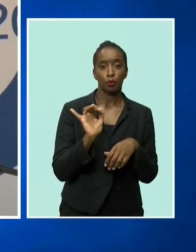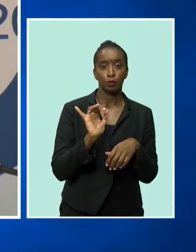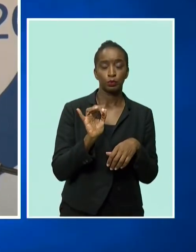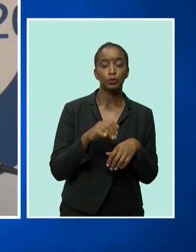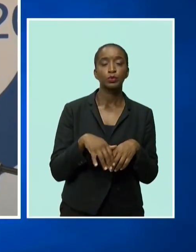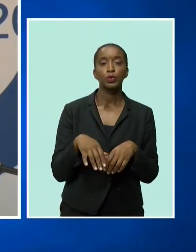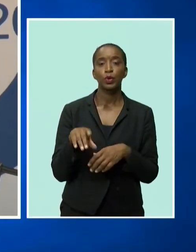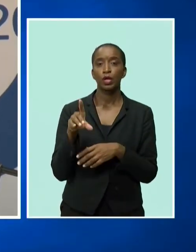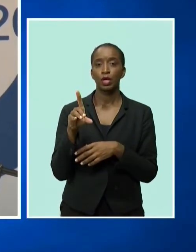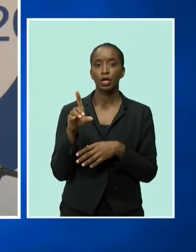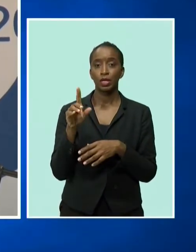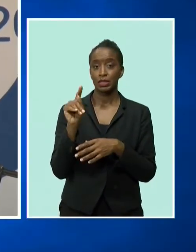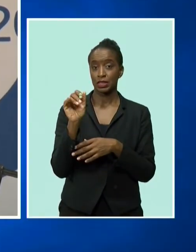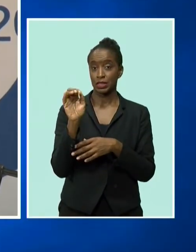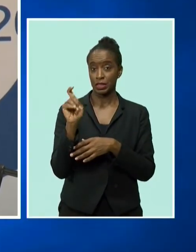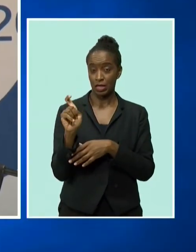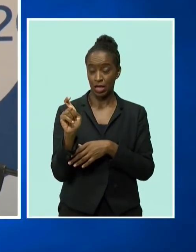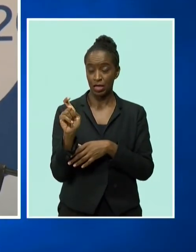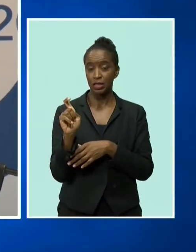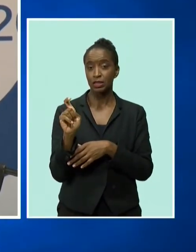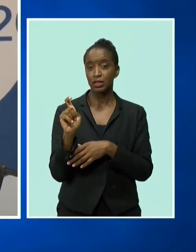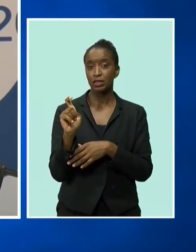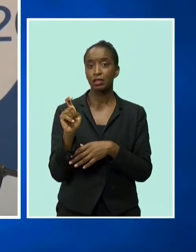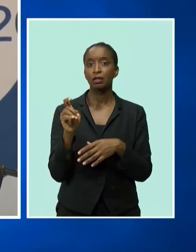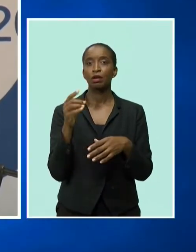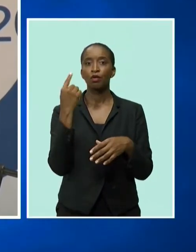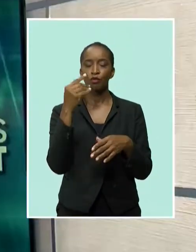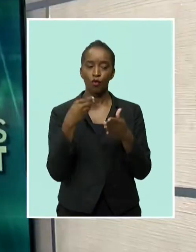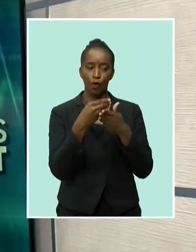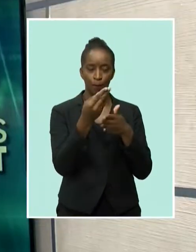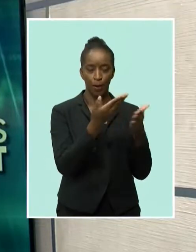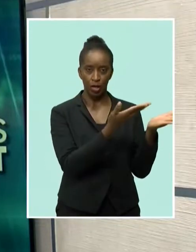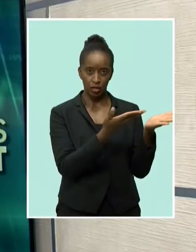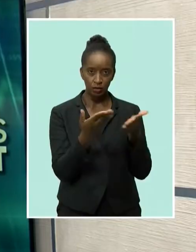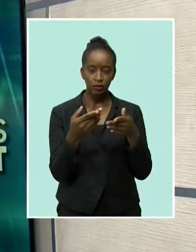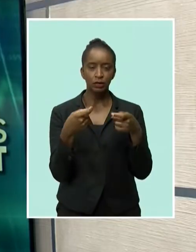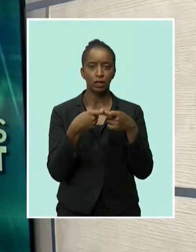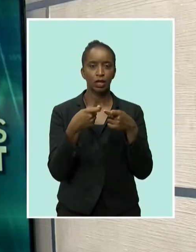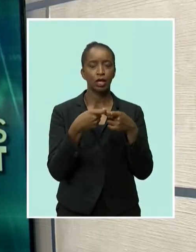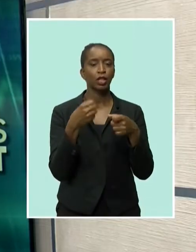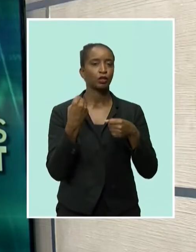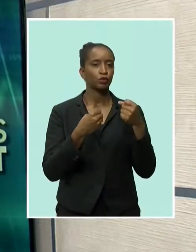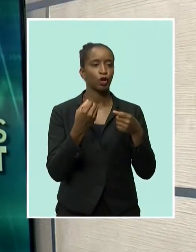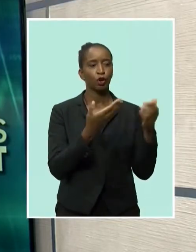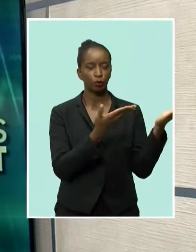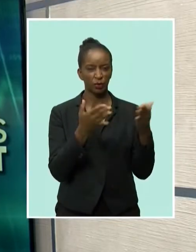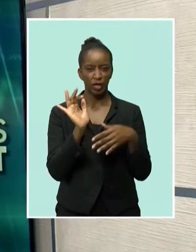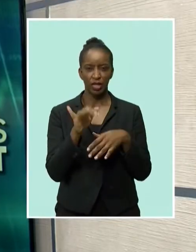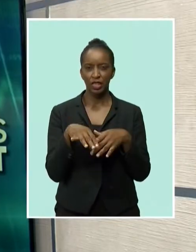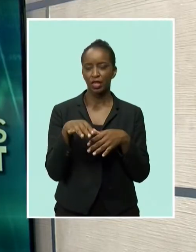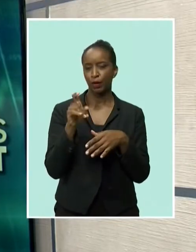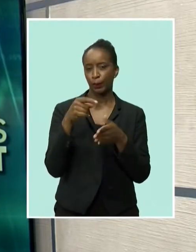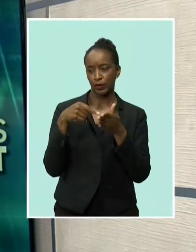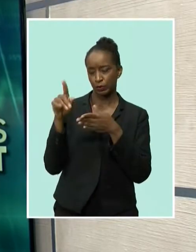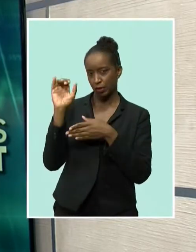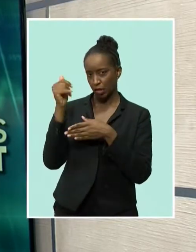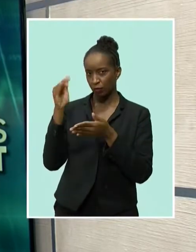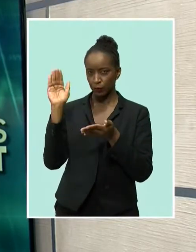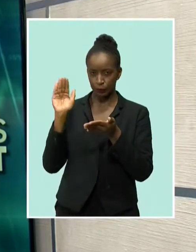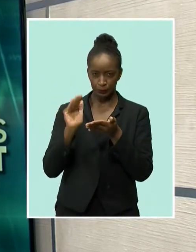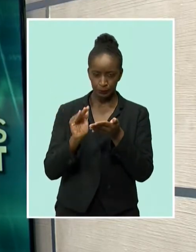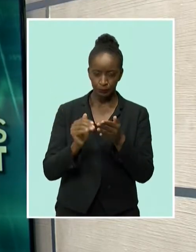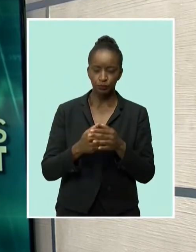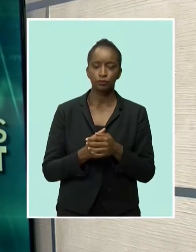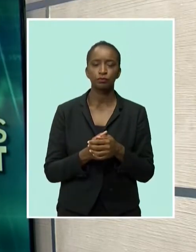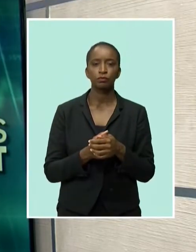duties on the importation of electric vehicles. The minister said the initiatives of the energy policy will